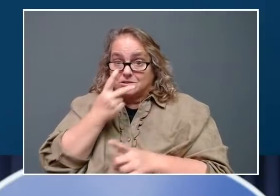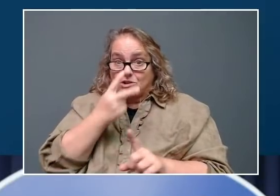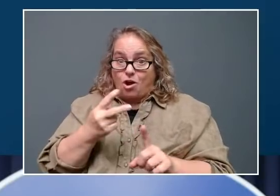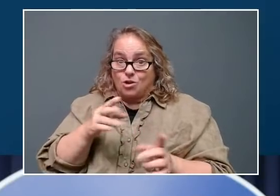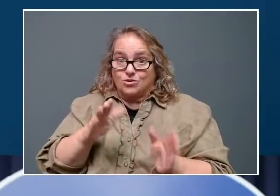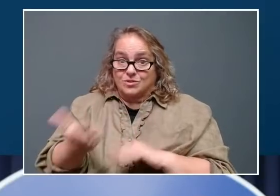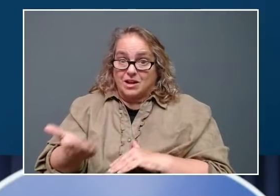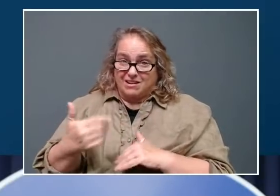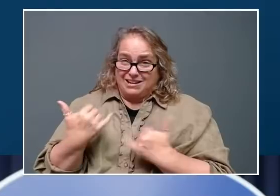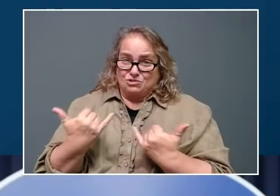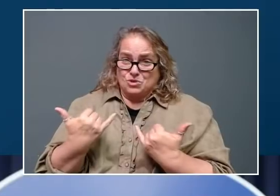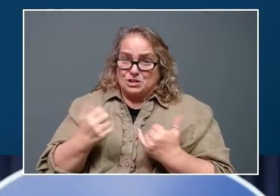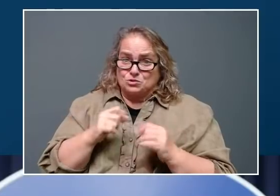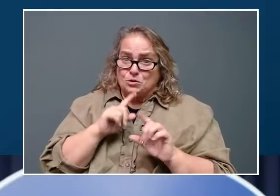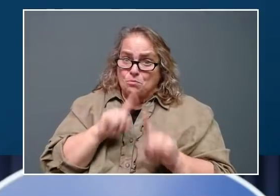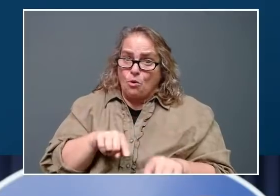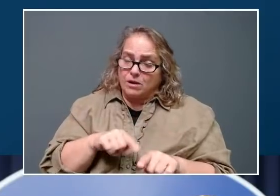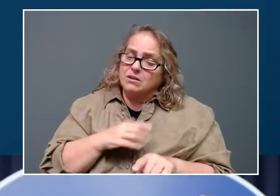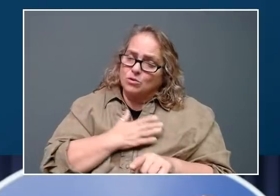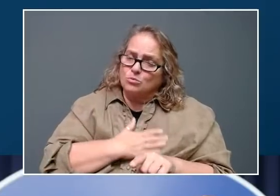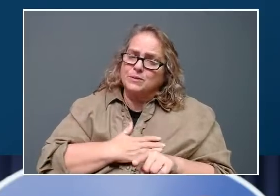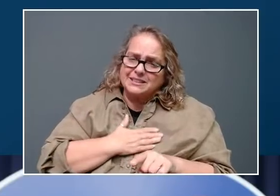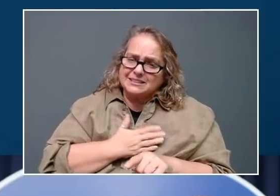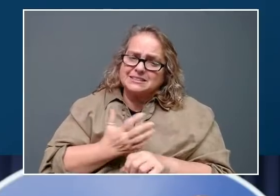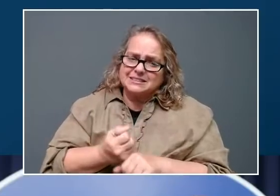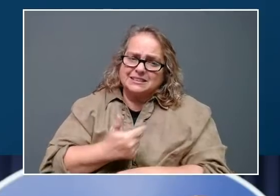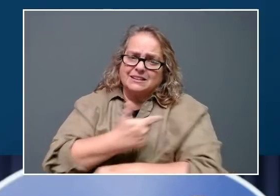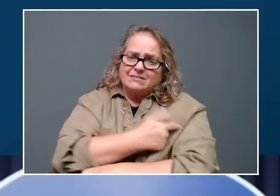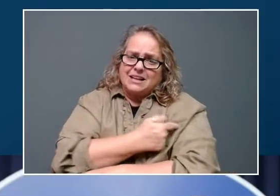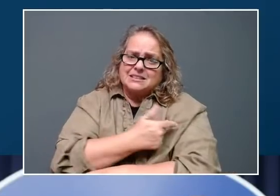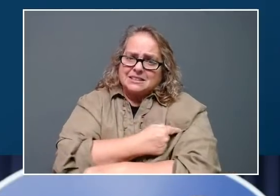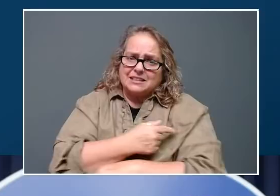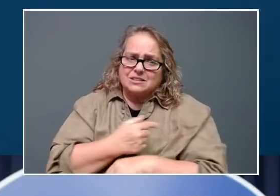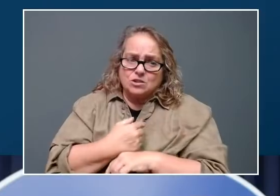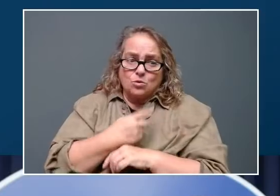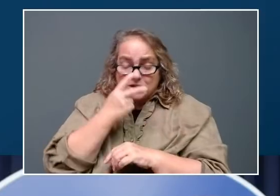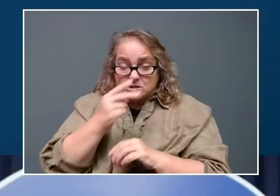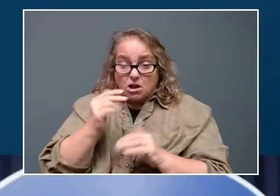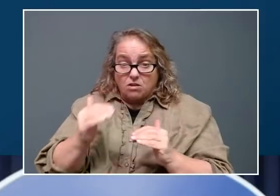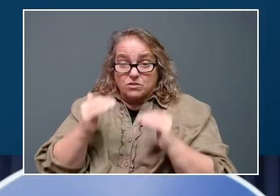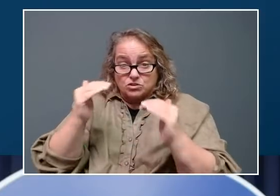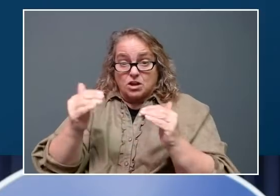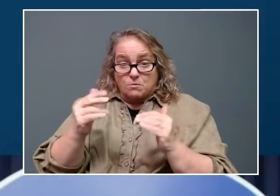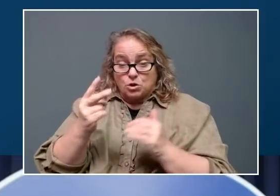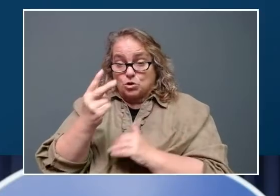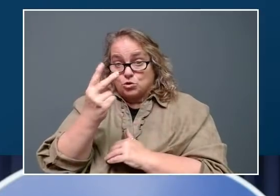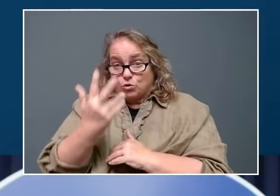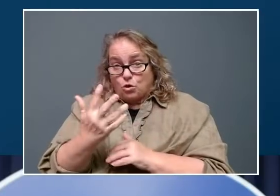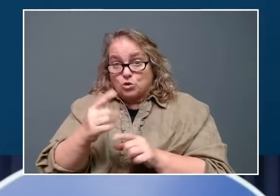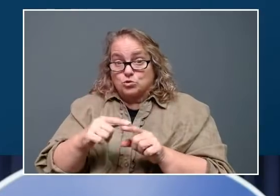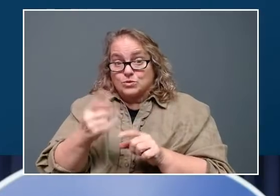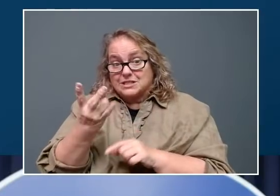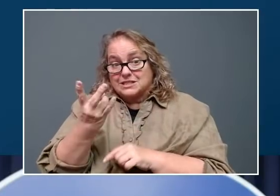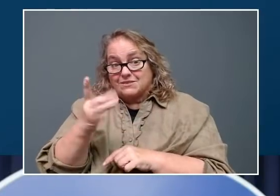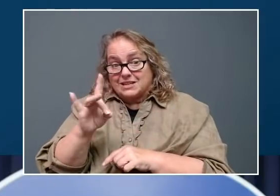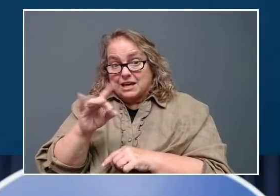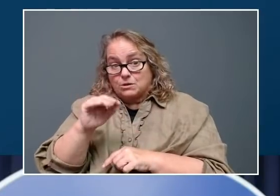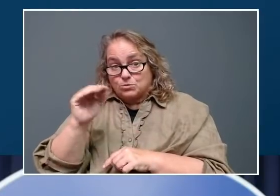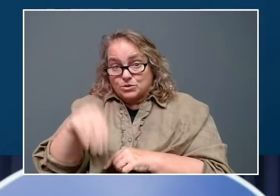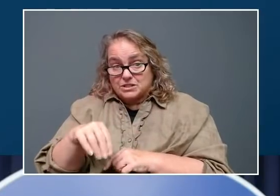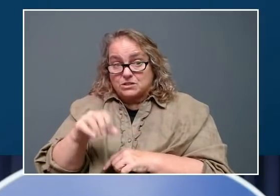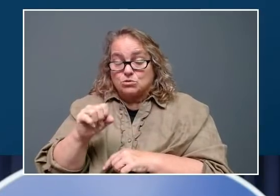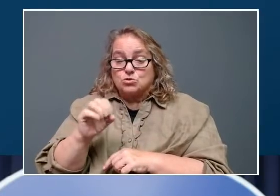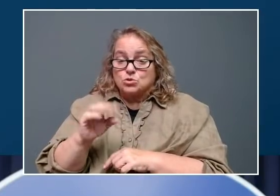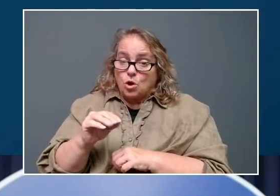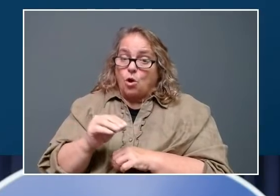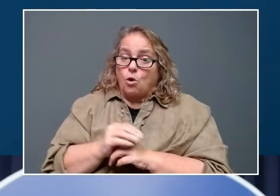please go out and get vaccinated. Remember, we've seen that jump from about 2/3 up to about 78%. So there has been,